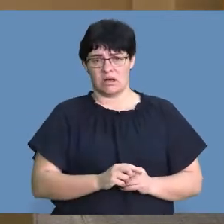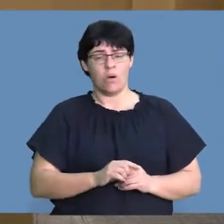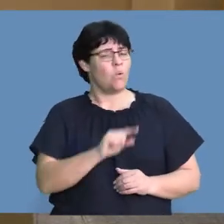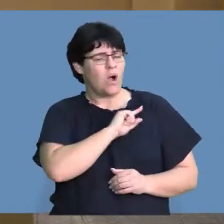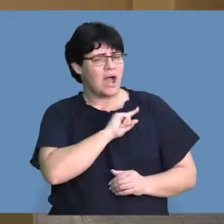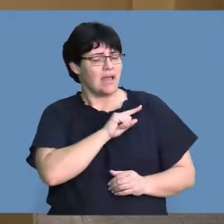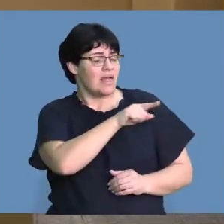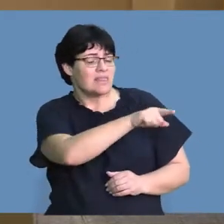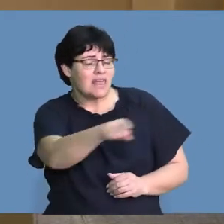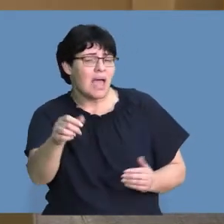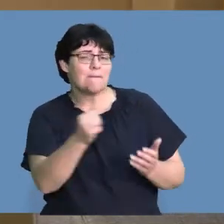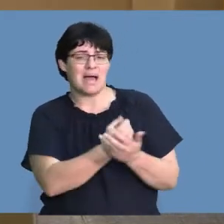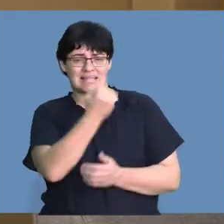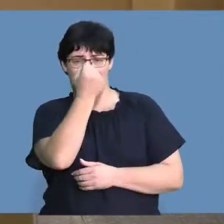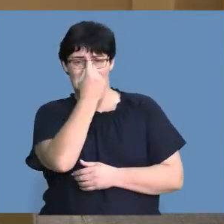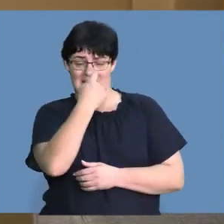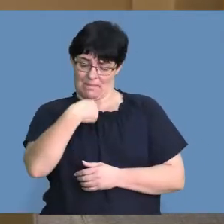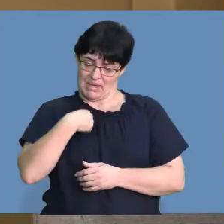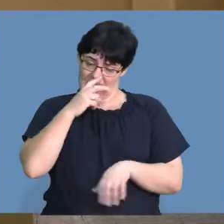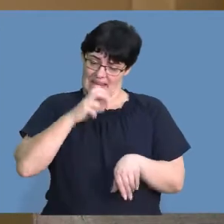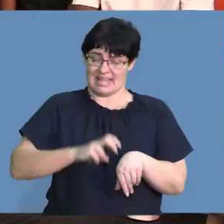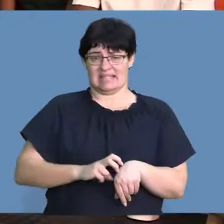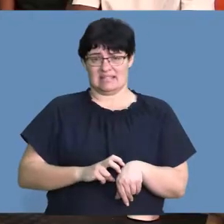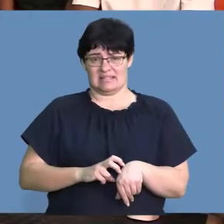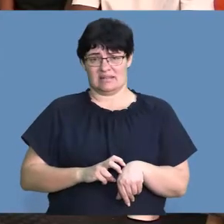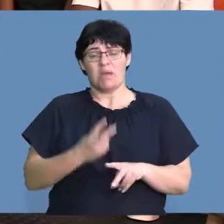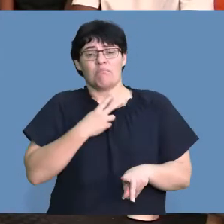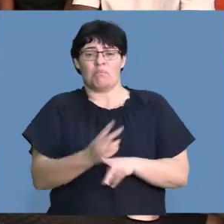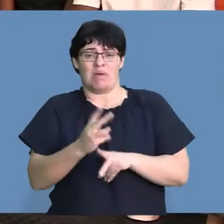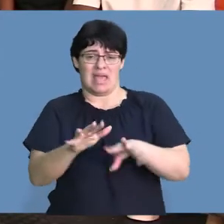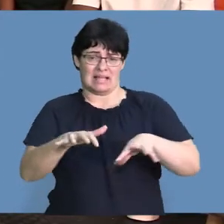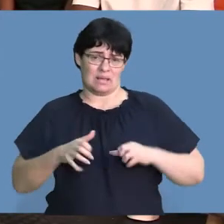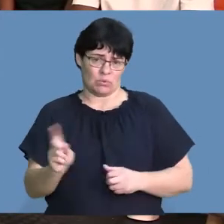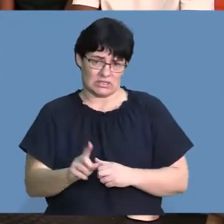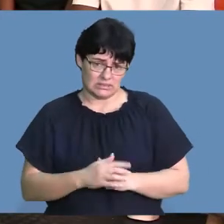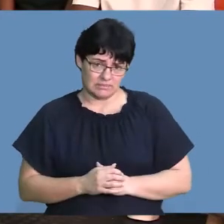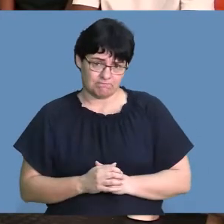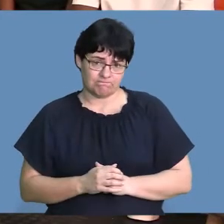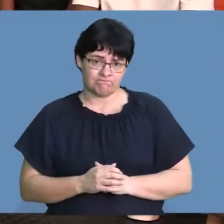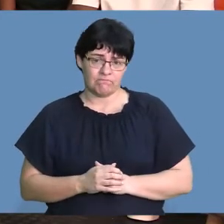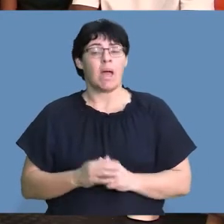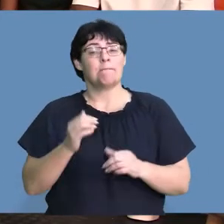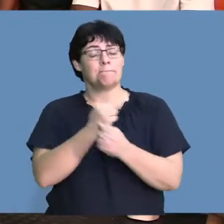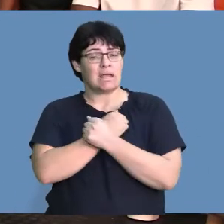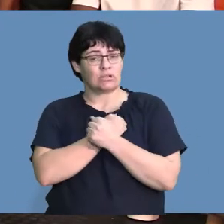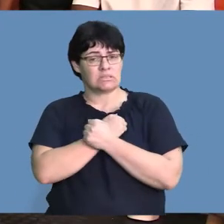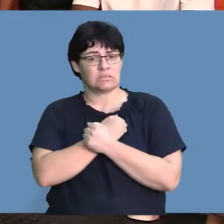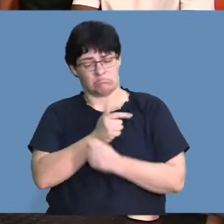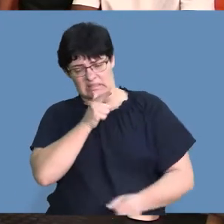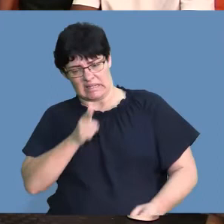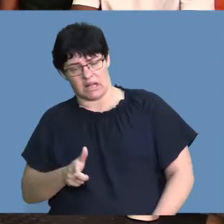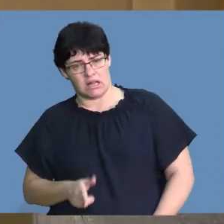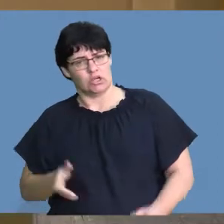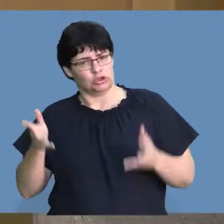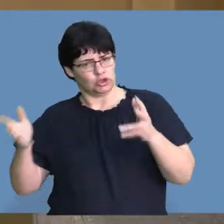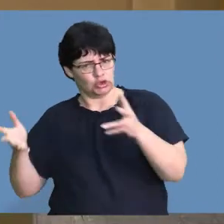them understand what you need for the exams? Because so often, I know as parents, we kind of